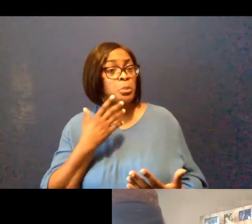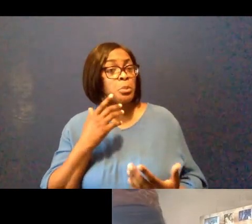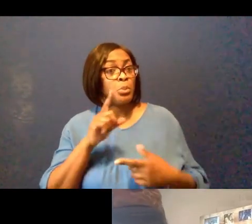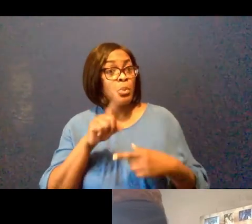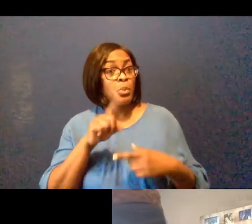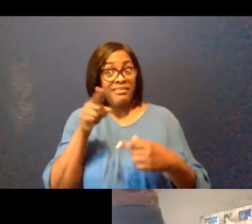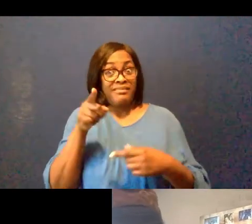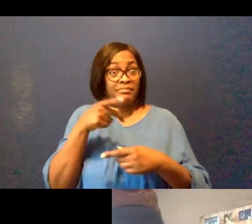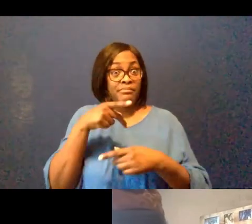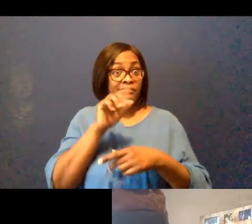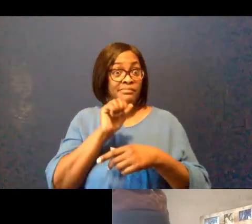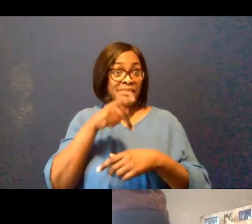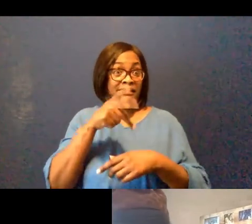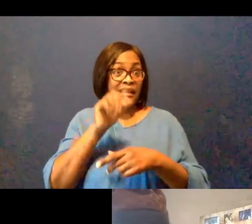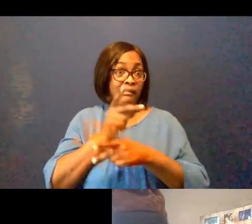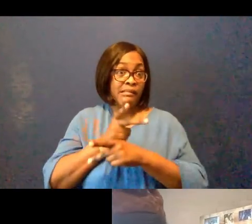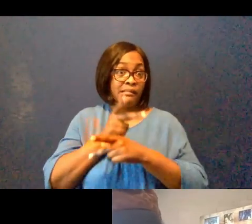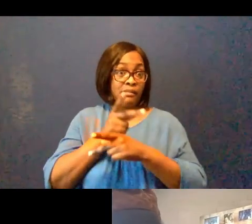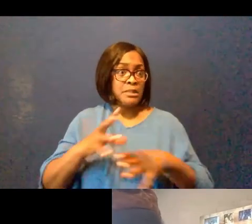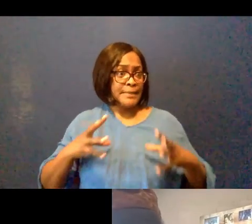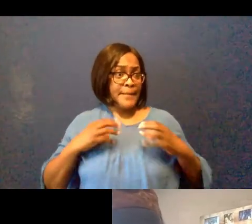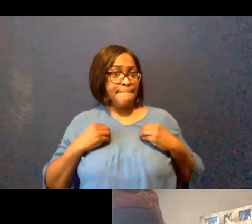institutions, and